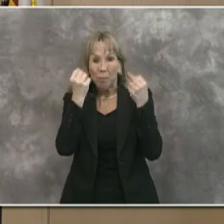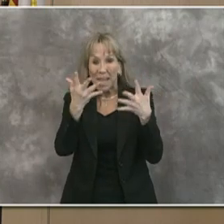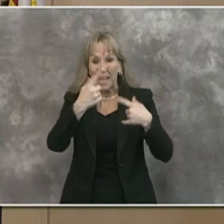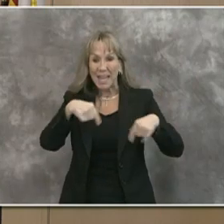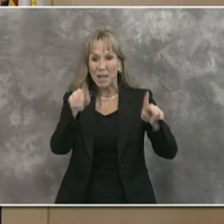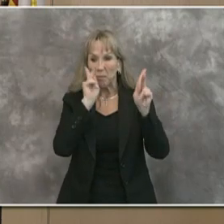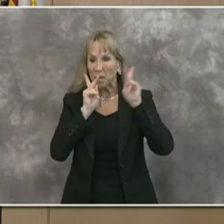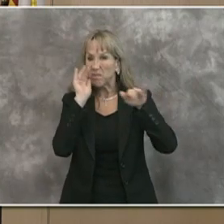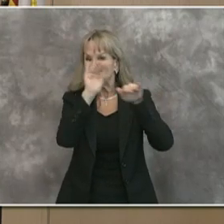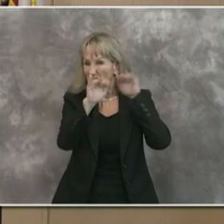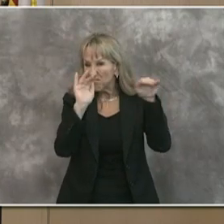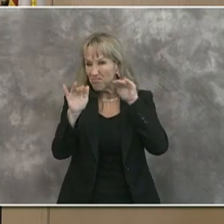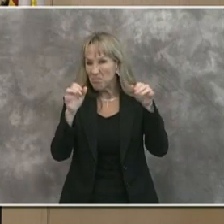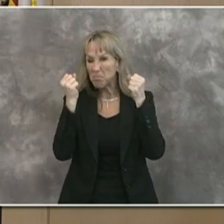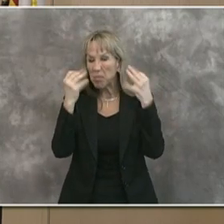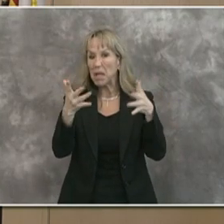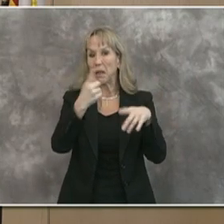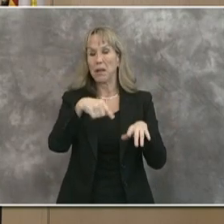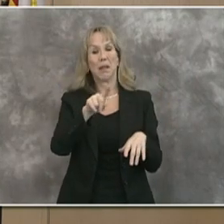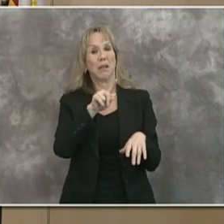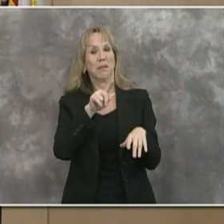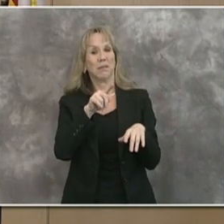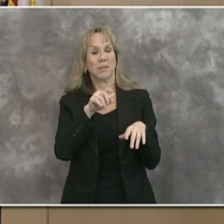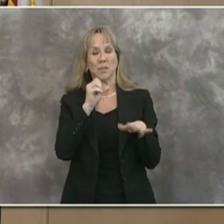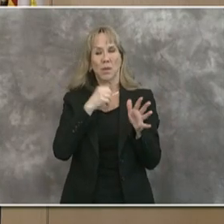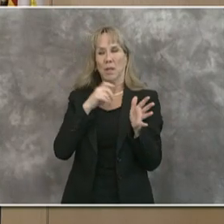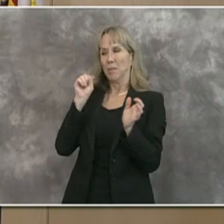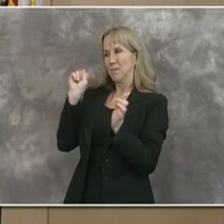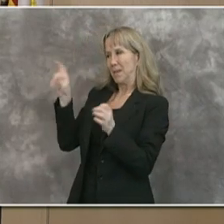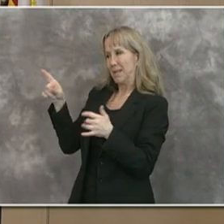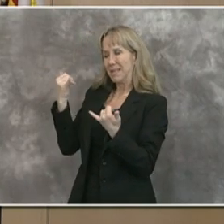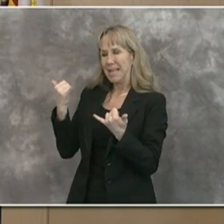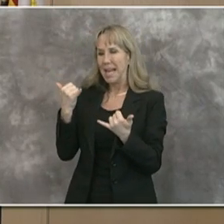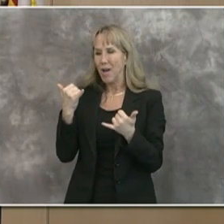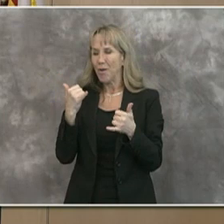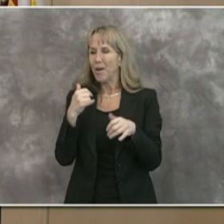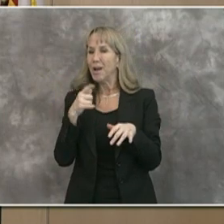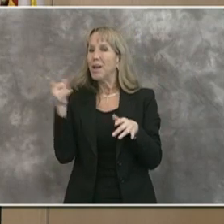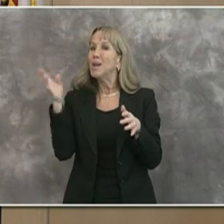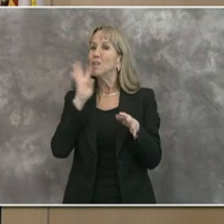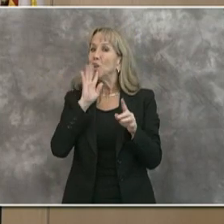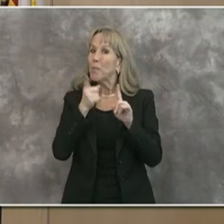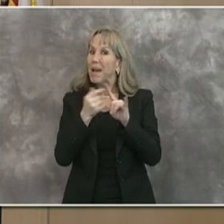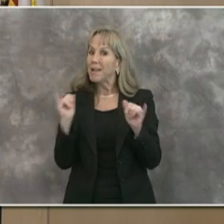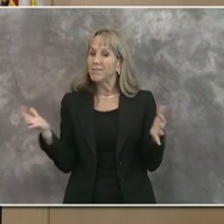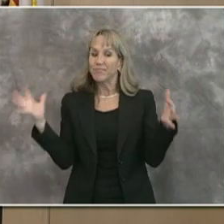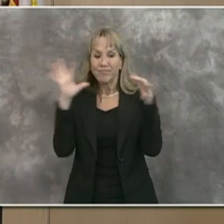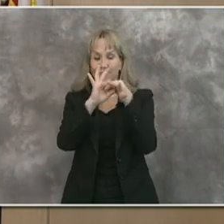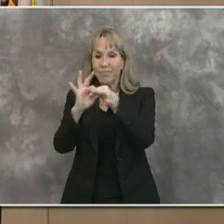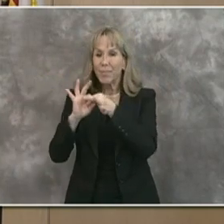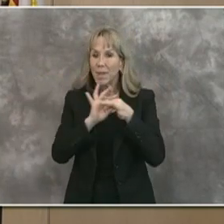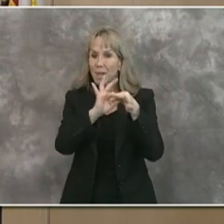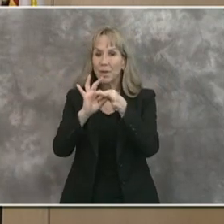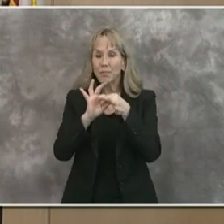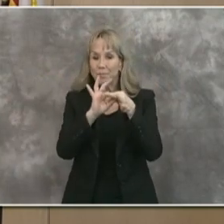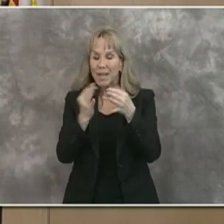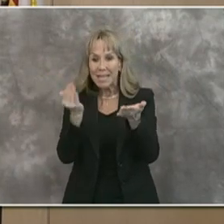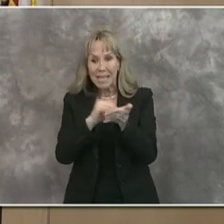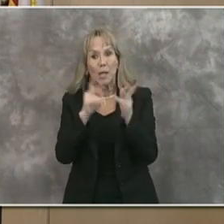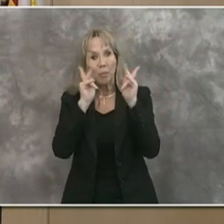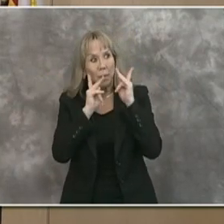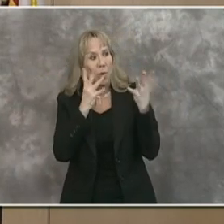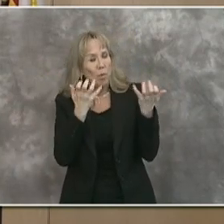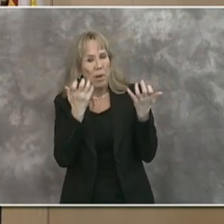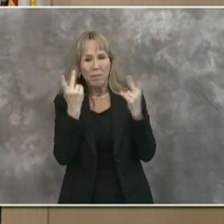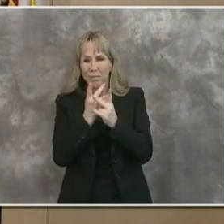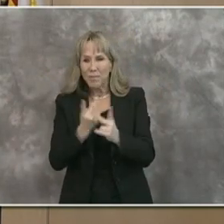many people. And so my initial question to you was reunification, where people are wanting to